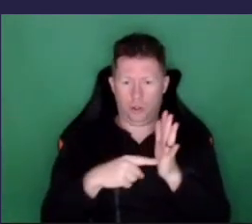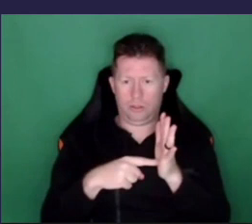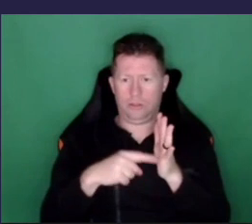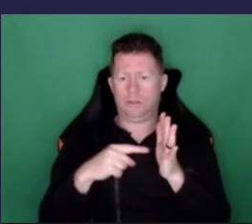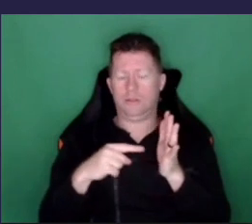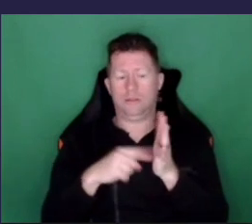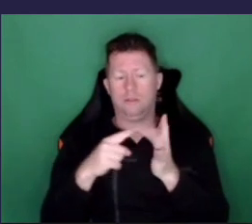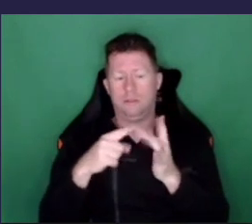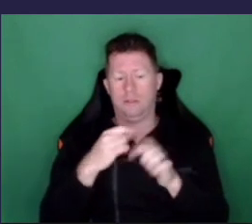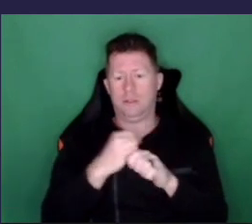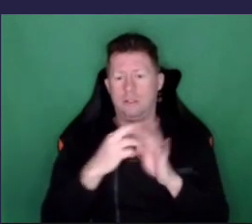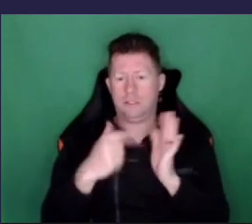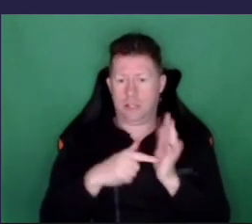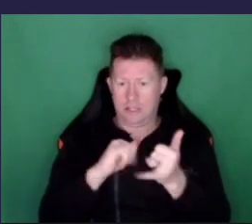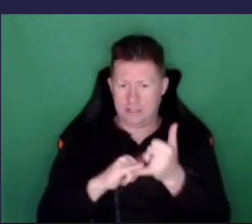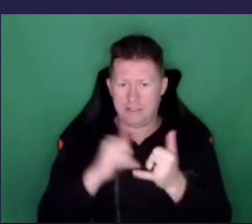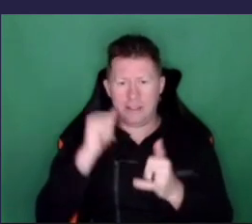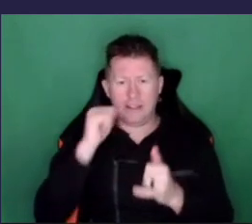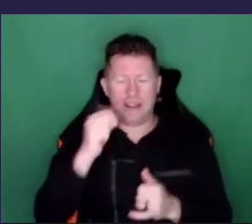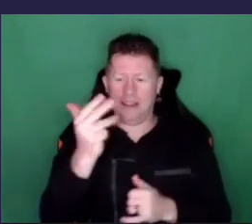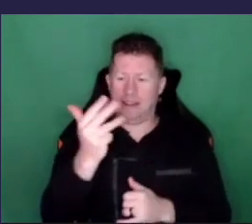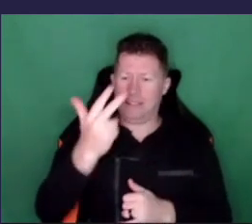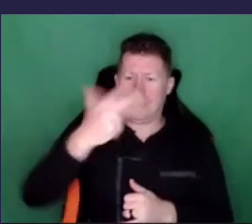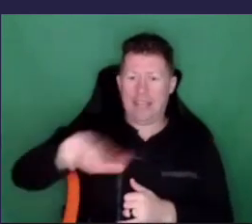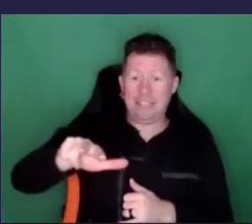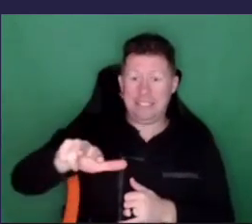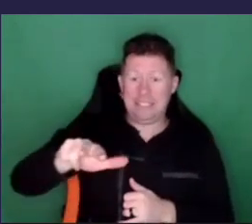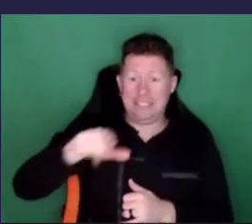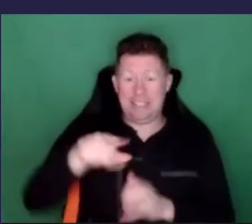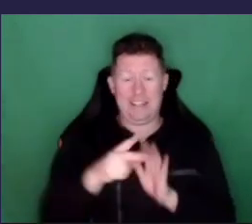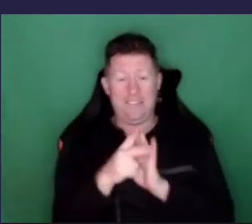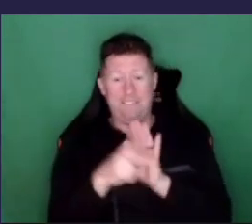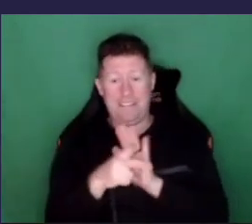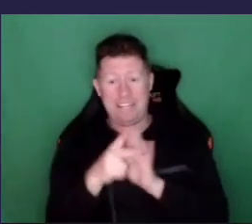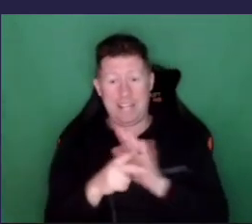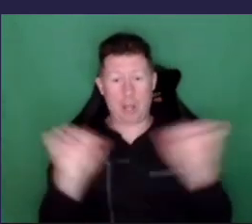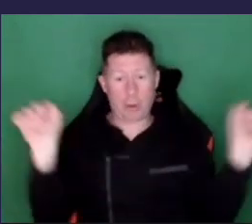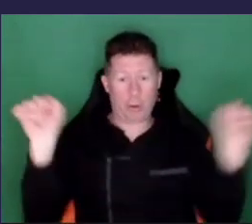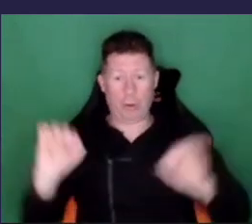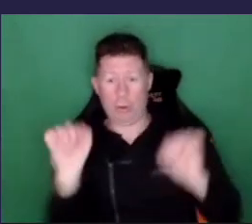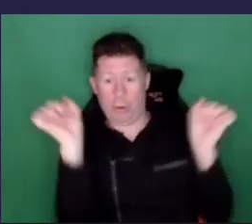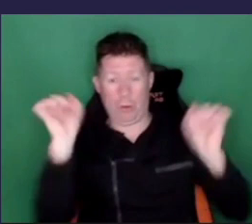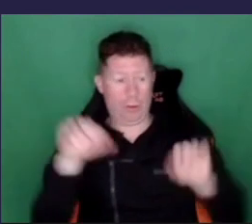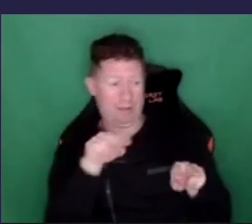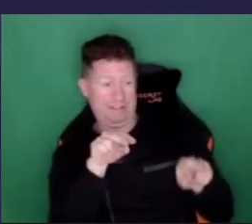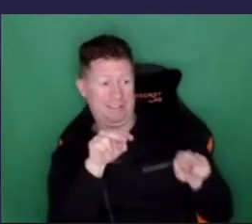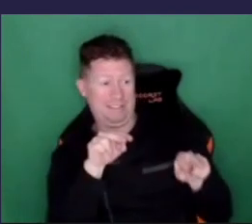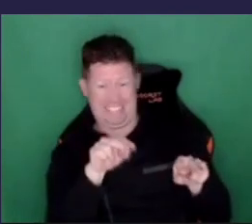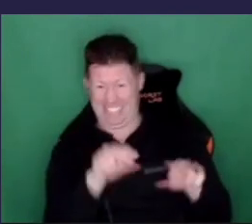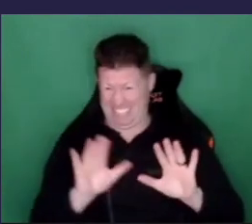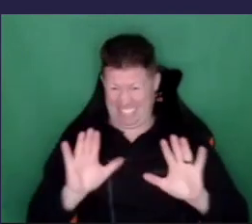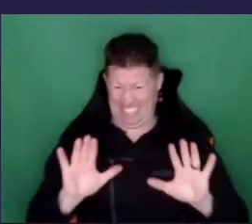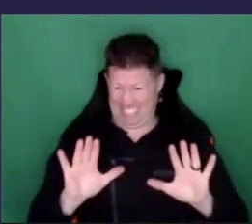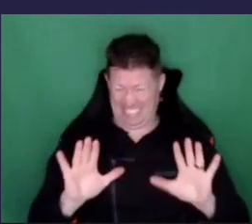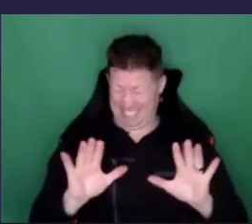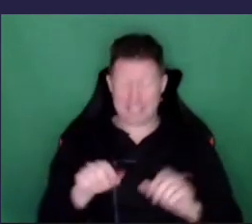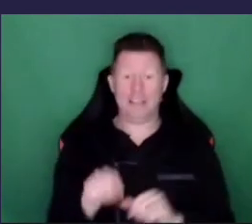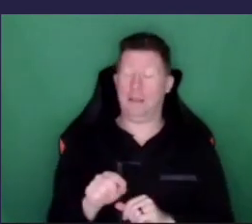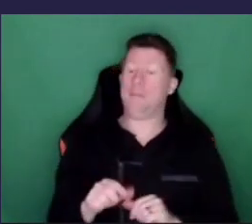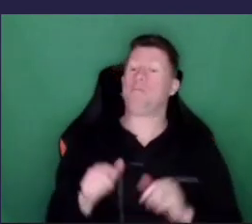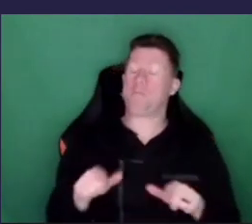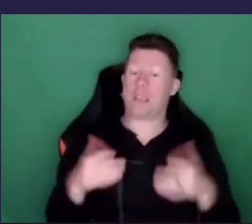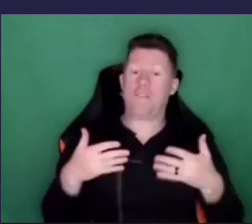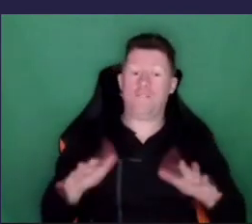warmers. So just think about those old Jane Fonda videos. And after she had her aerobics classes at